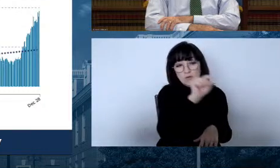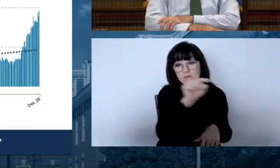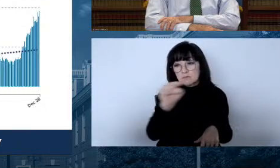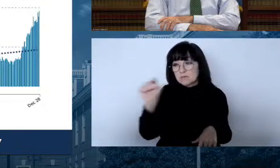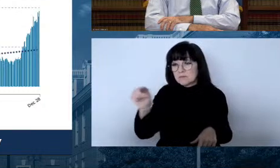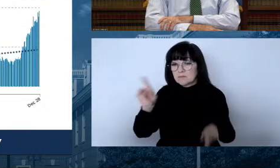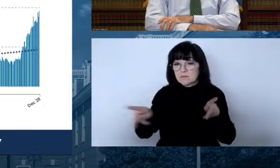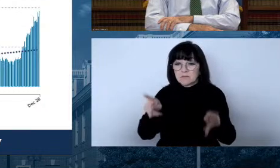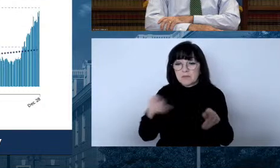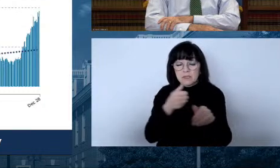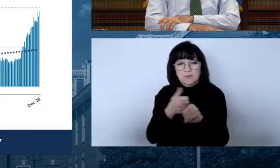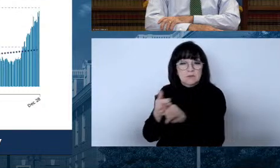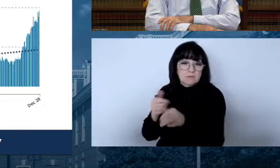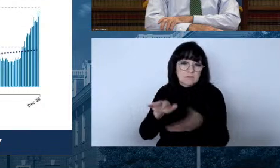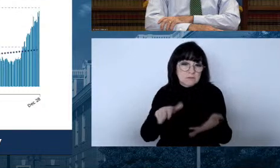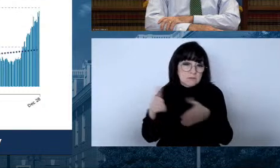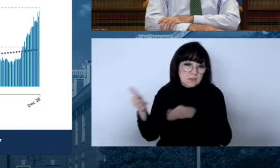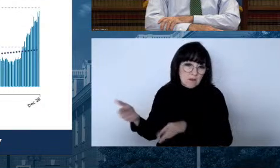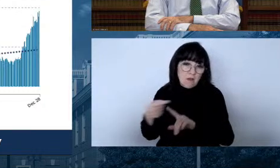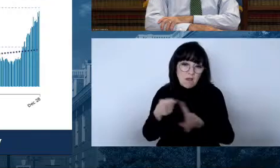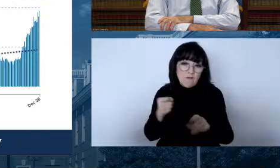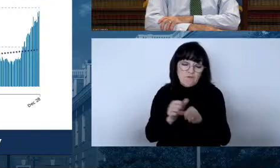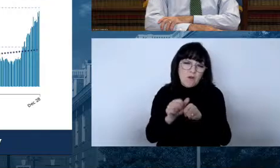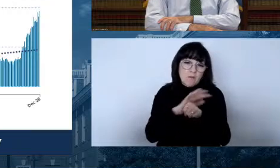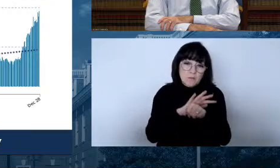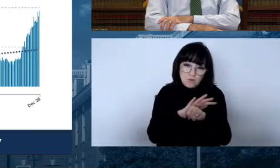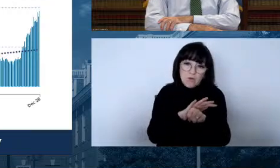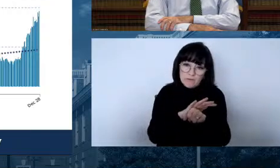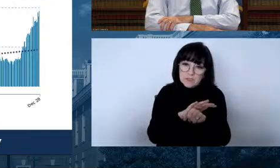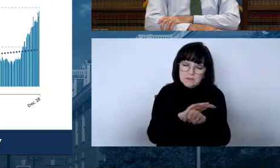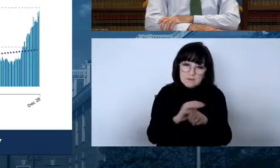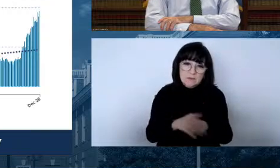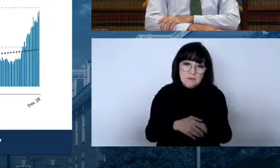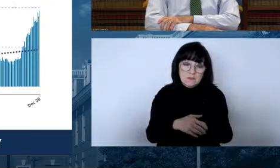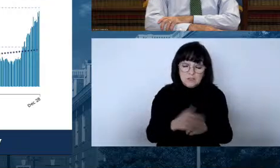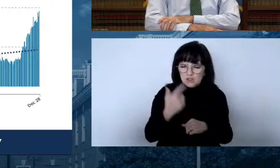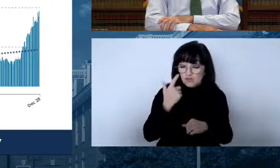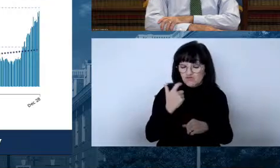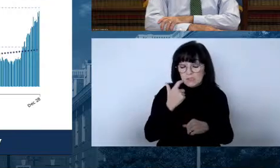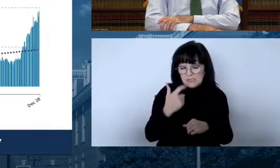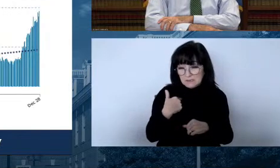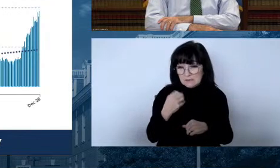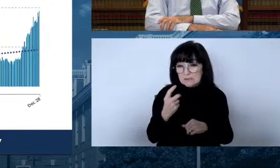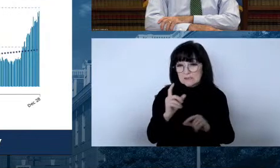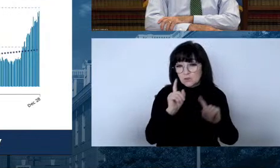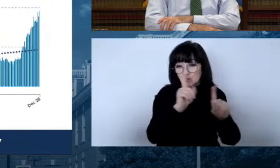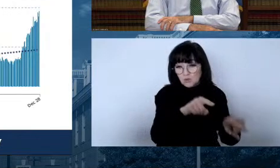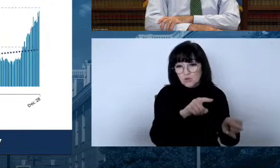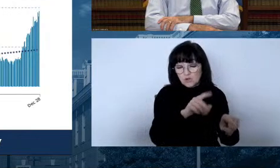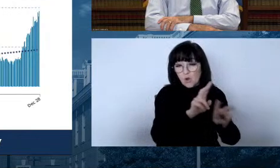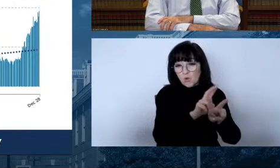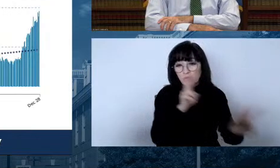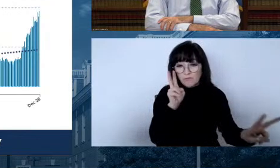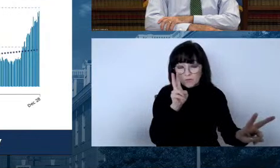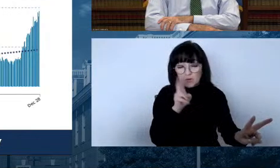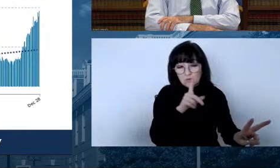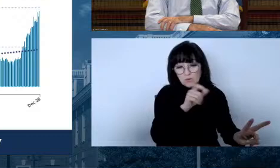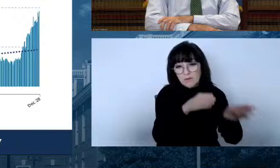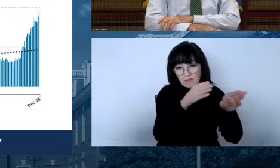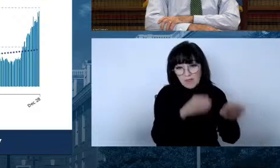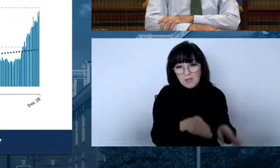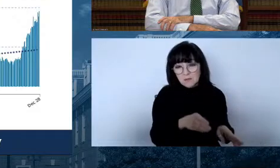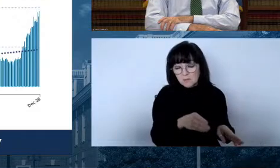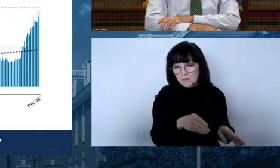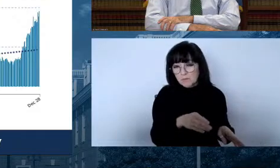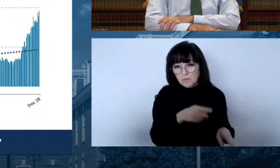partners there at Bay Health. I know that just recently I went to a funeral of a really well-respected,